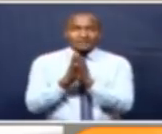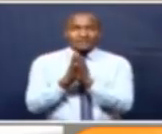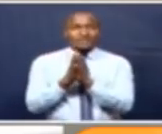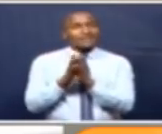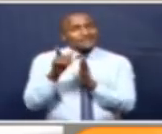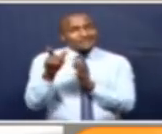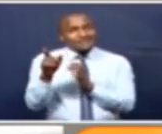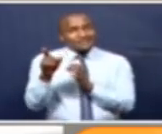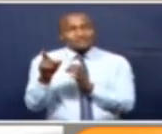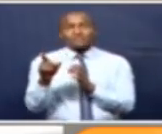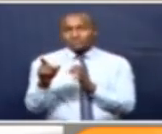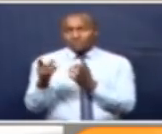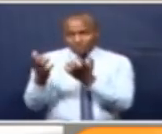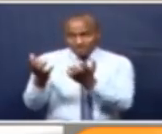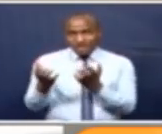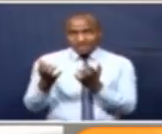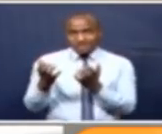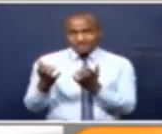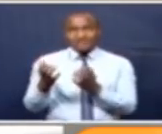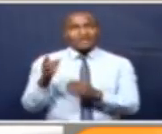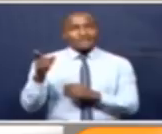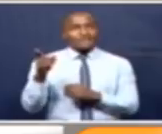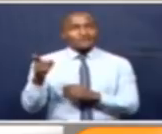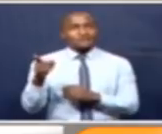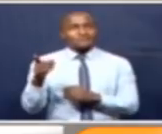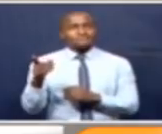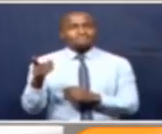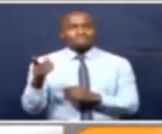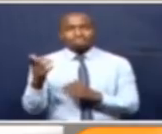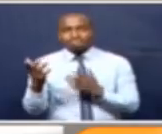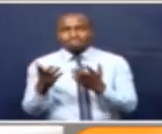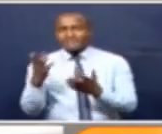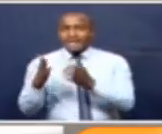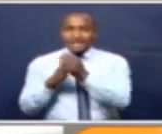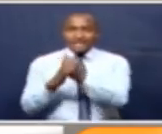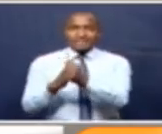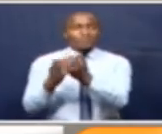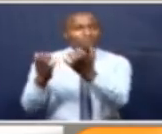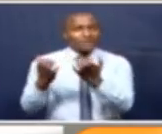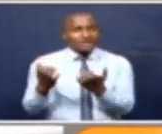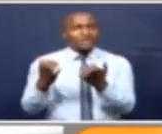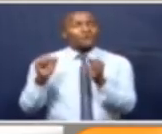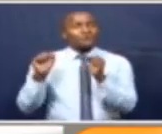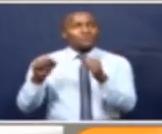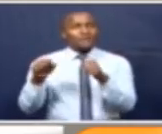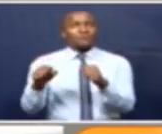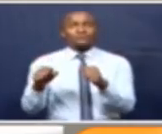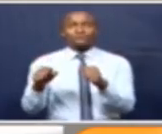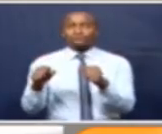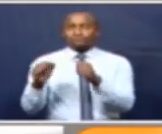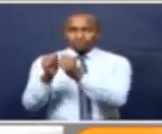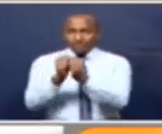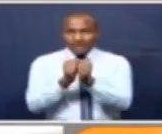of atmosphere we need. That is the kind of leadership we need to be able to come around and seek